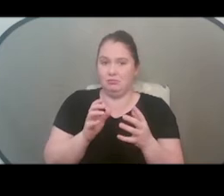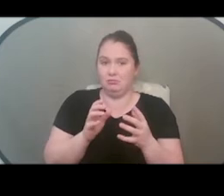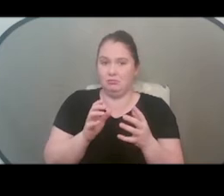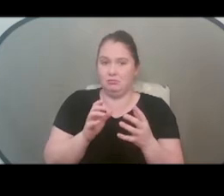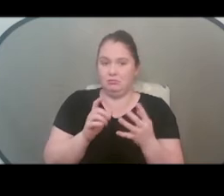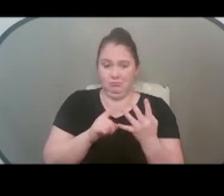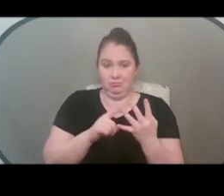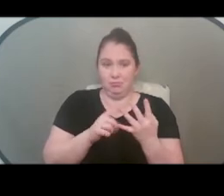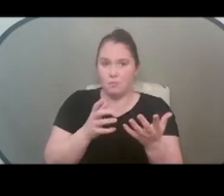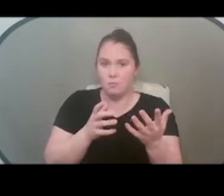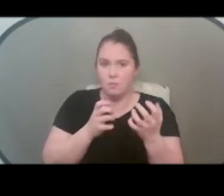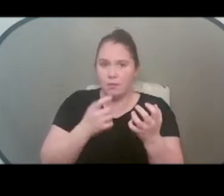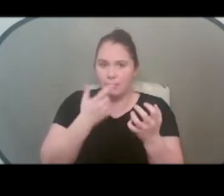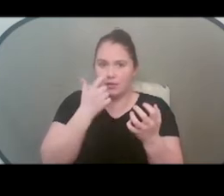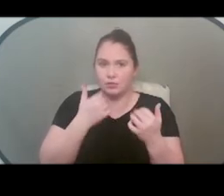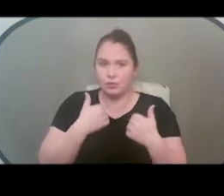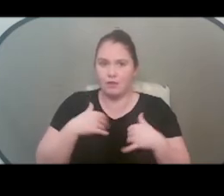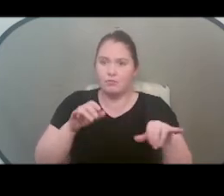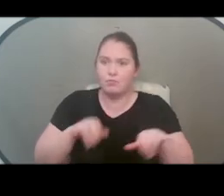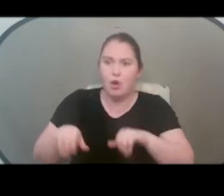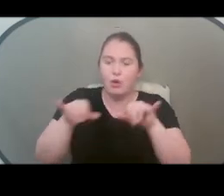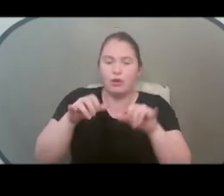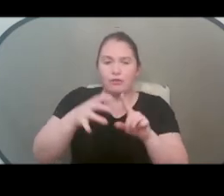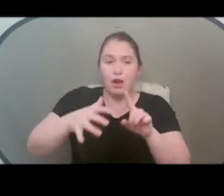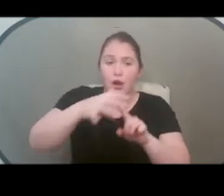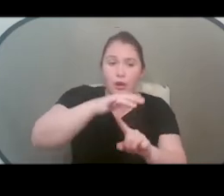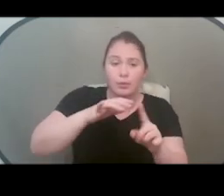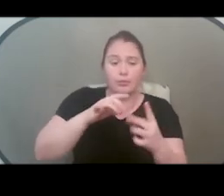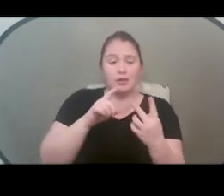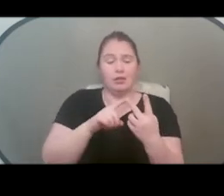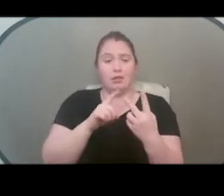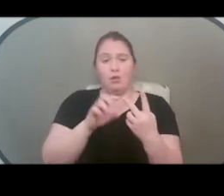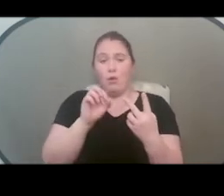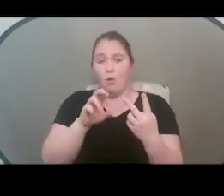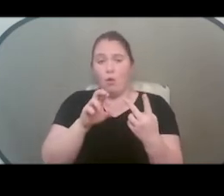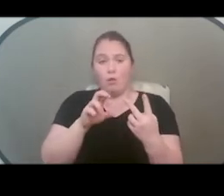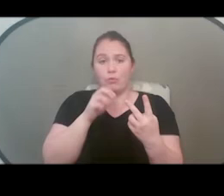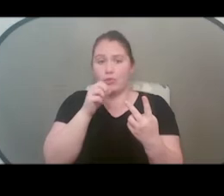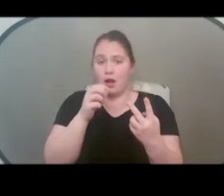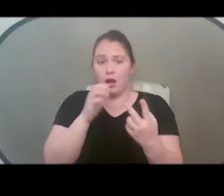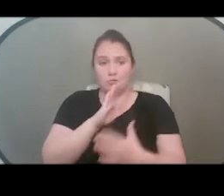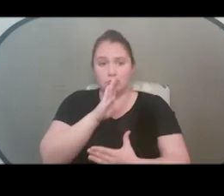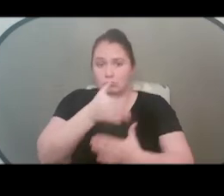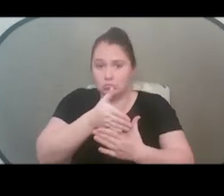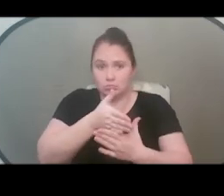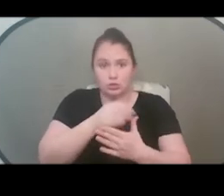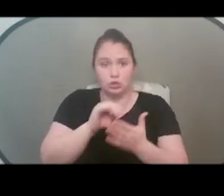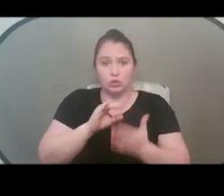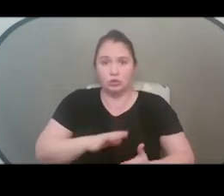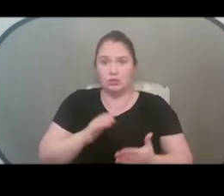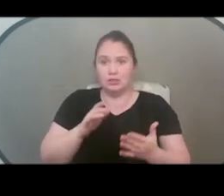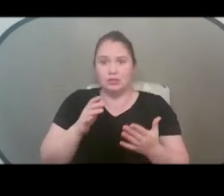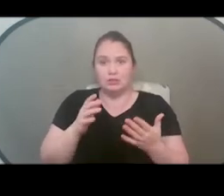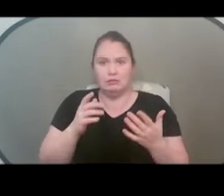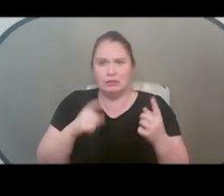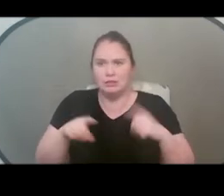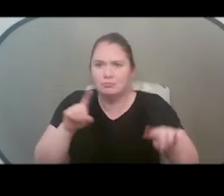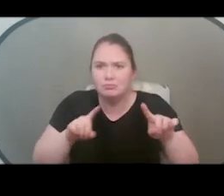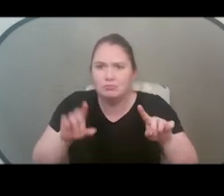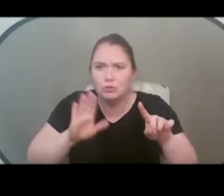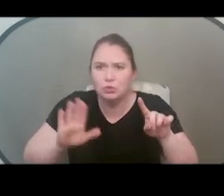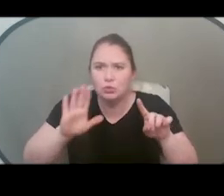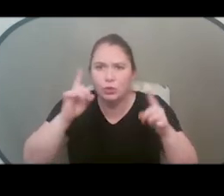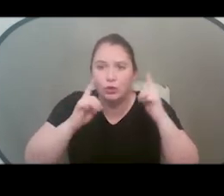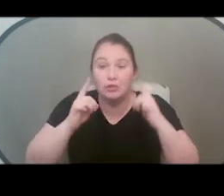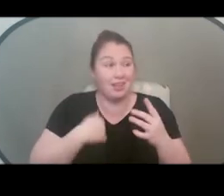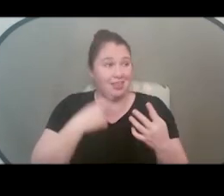the most modern environment? Is it because we're not disturbing the students? Is there a driver there? I'd say